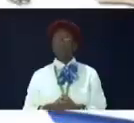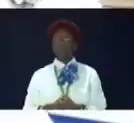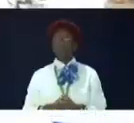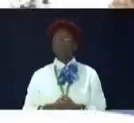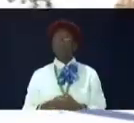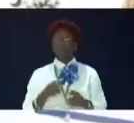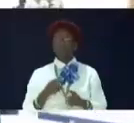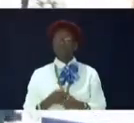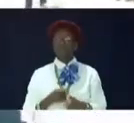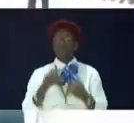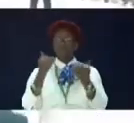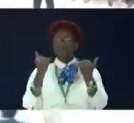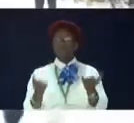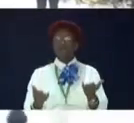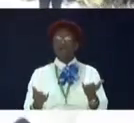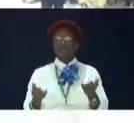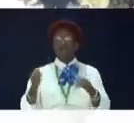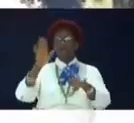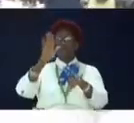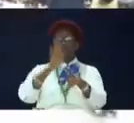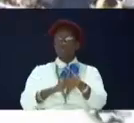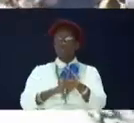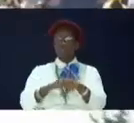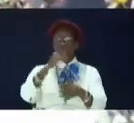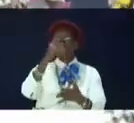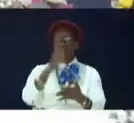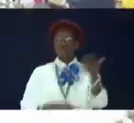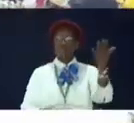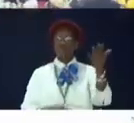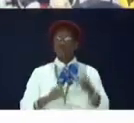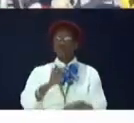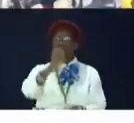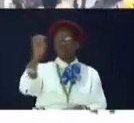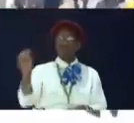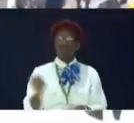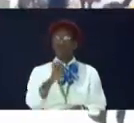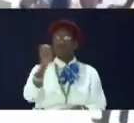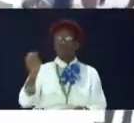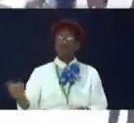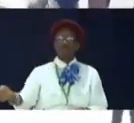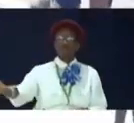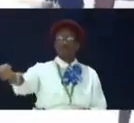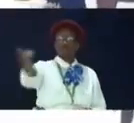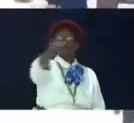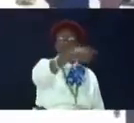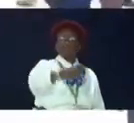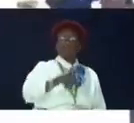From today onward, whatever you touch shall prosper.